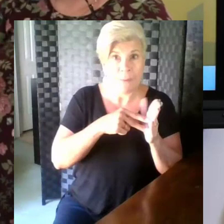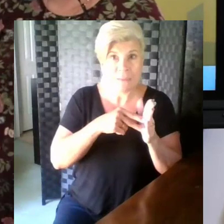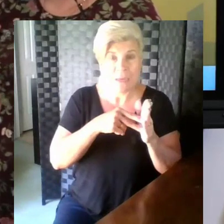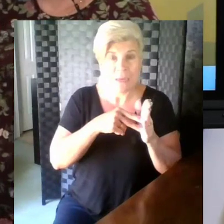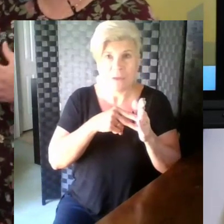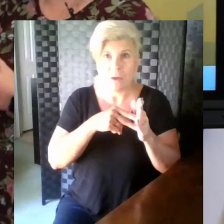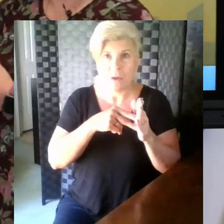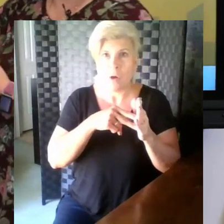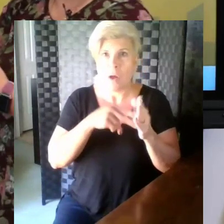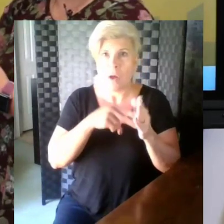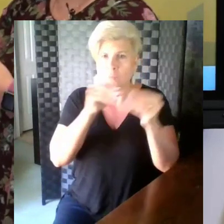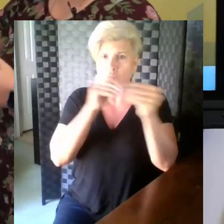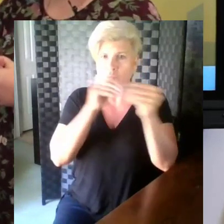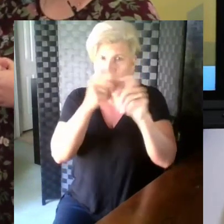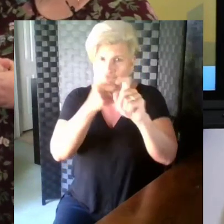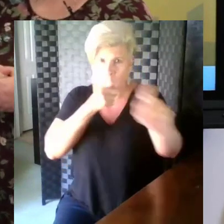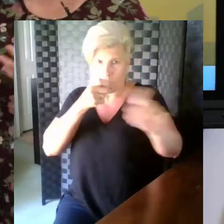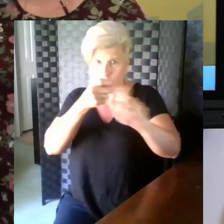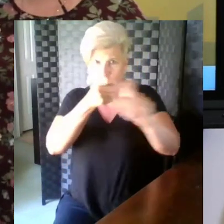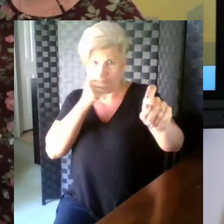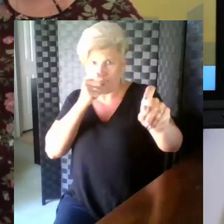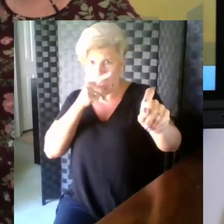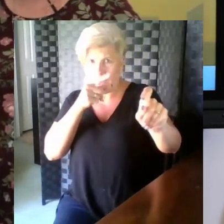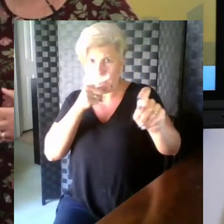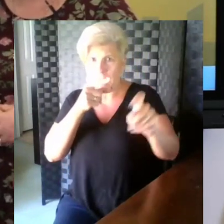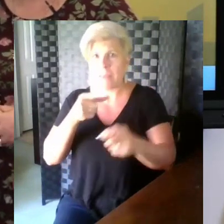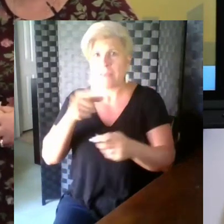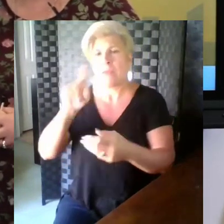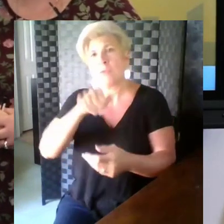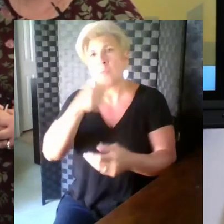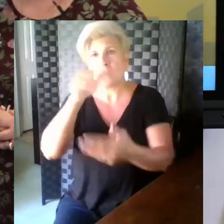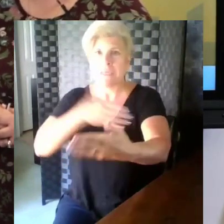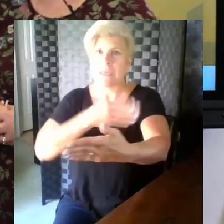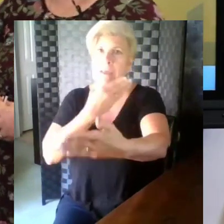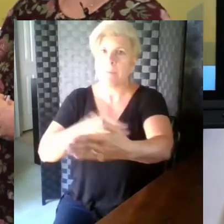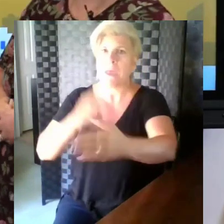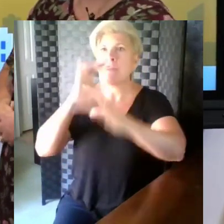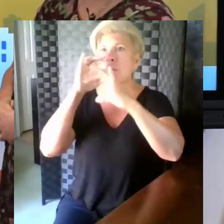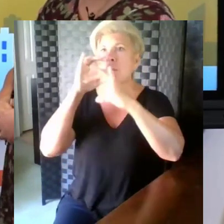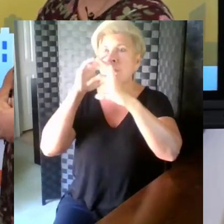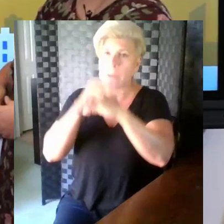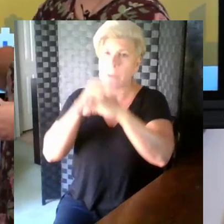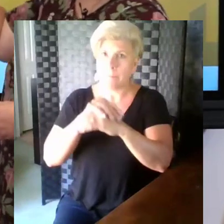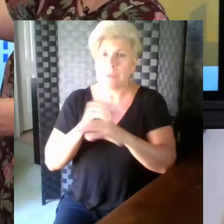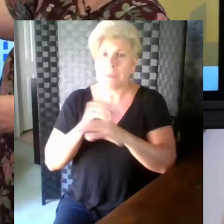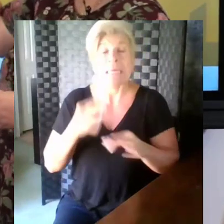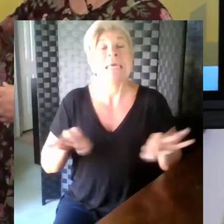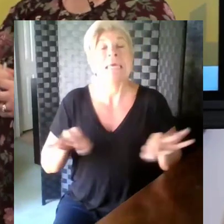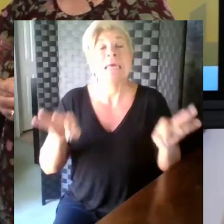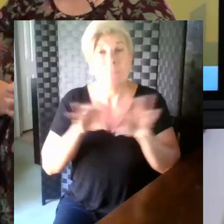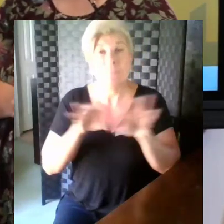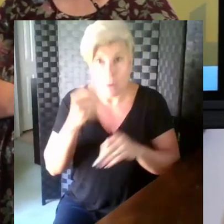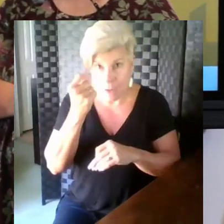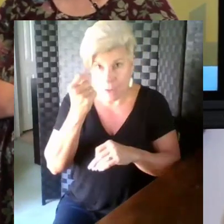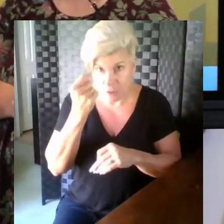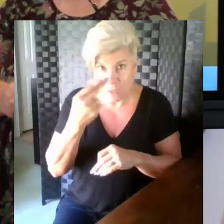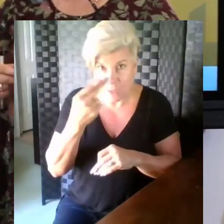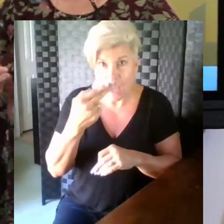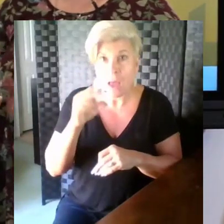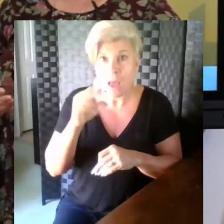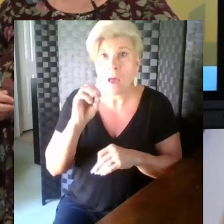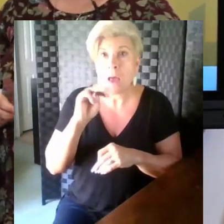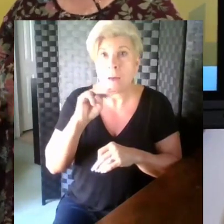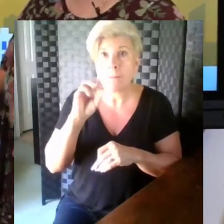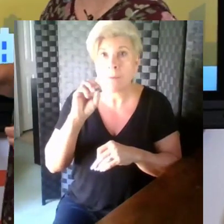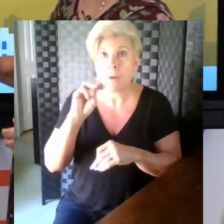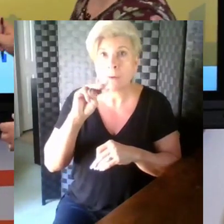rubber band. Another one is like a music band. So it is so important that we understand homonyms